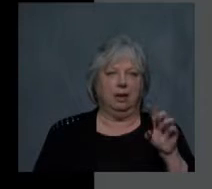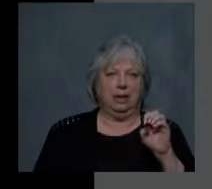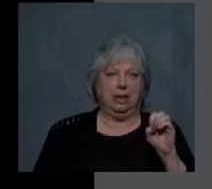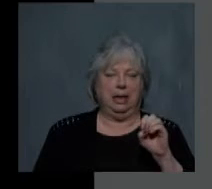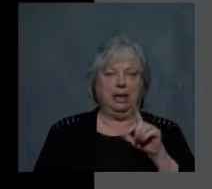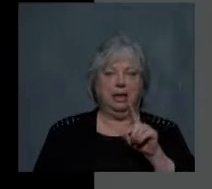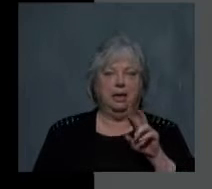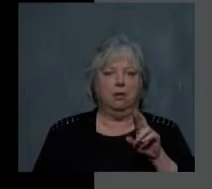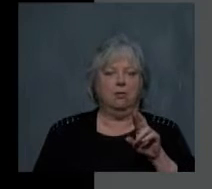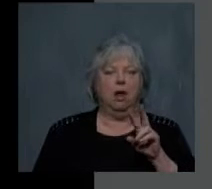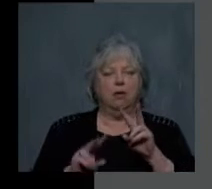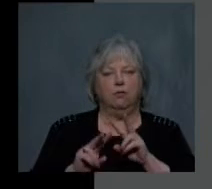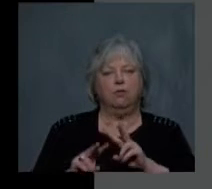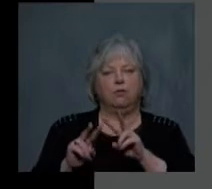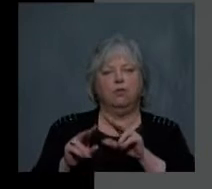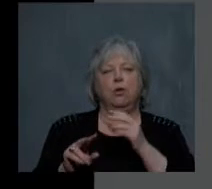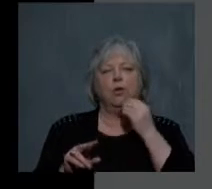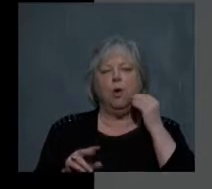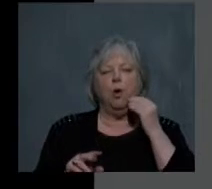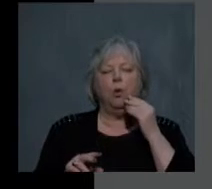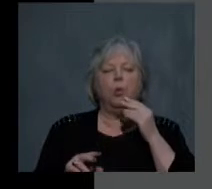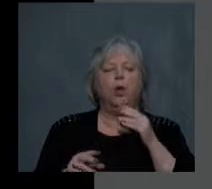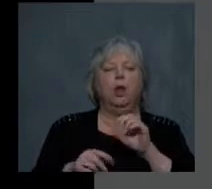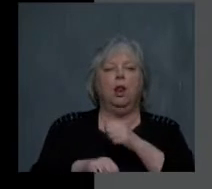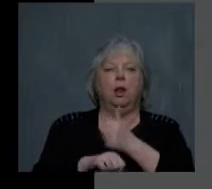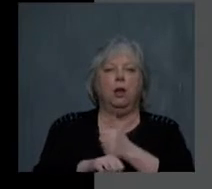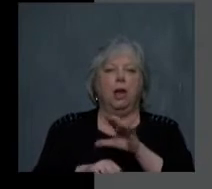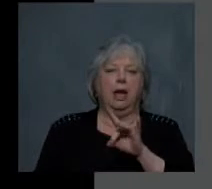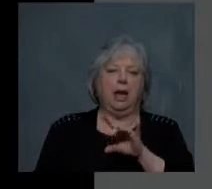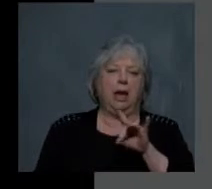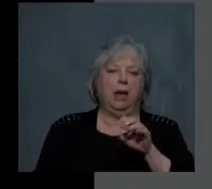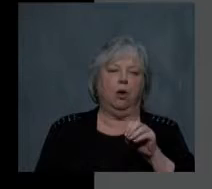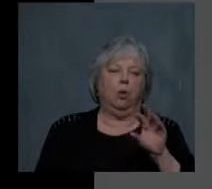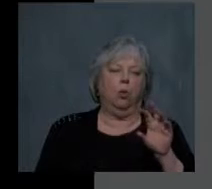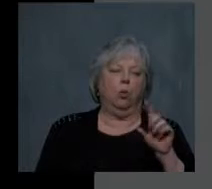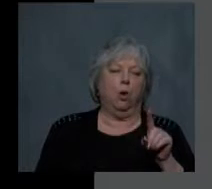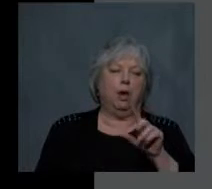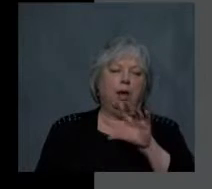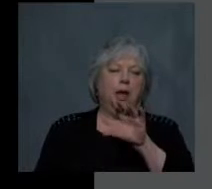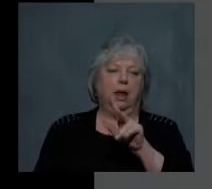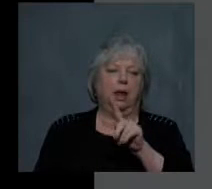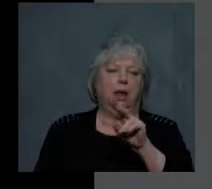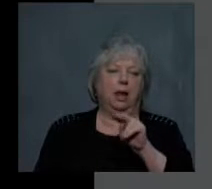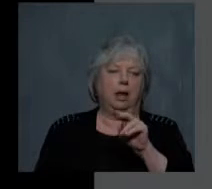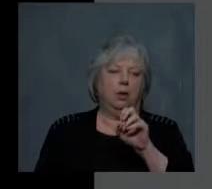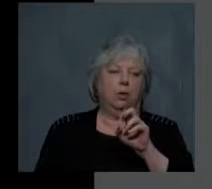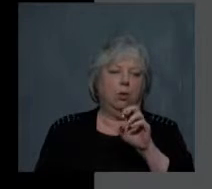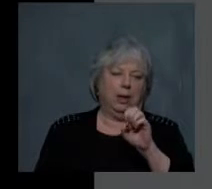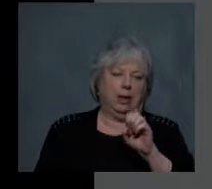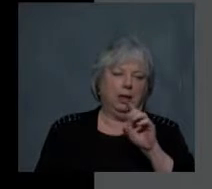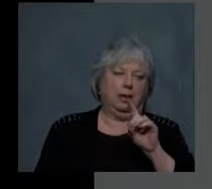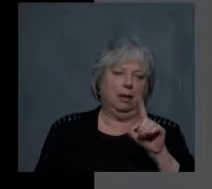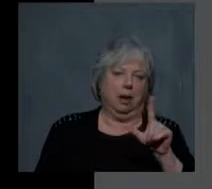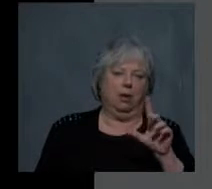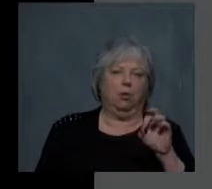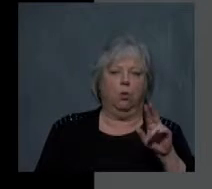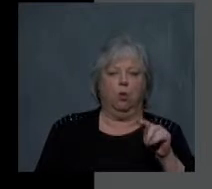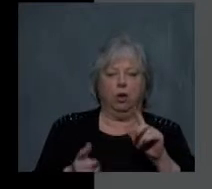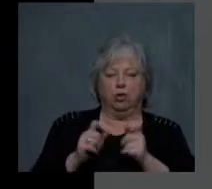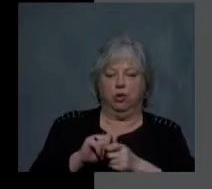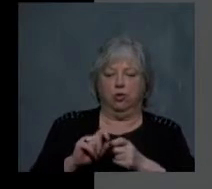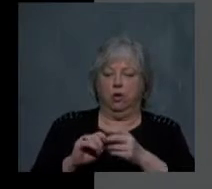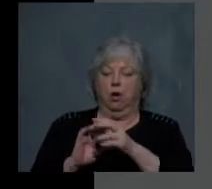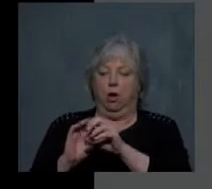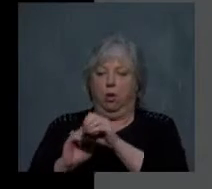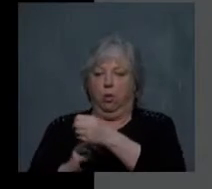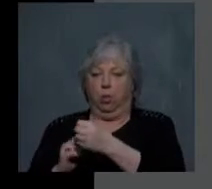Z-4746-E, Little Rock Funeral Home, short form POD, located at 8801 Canodal Court. The request is a rezoning the site from O3 General